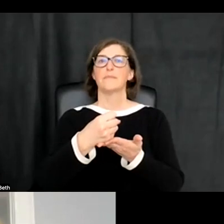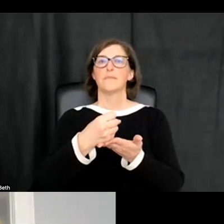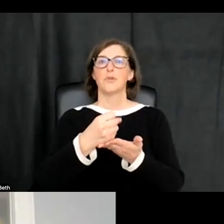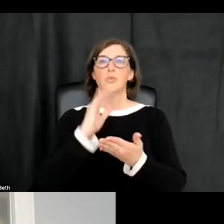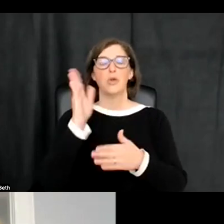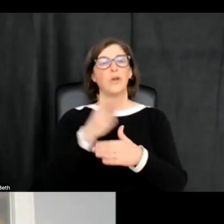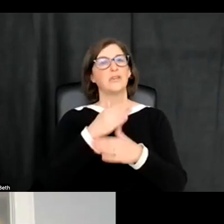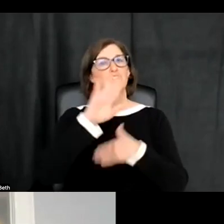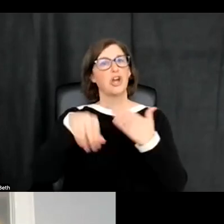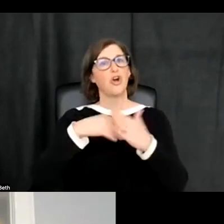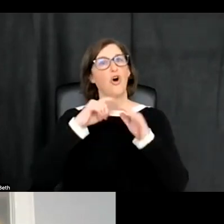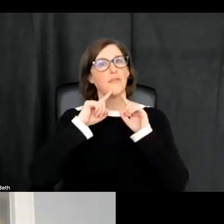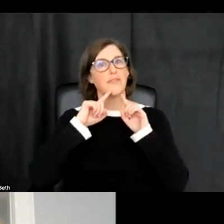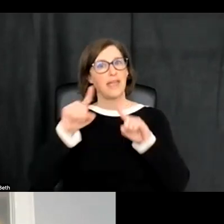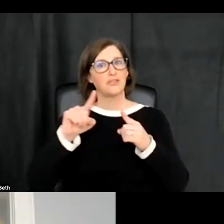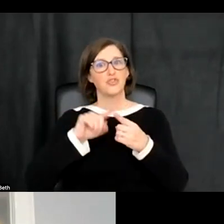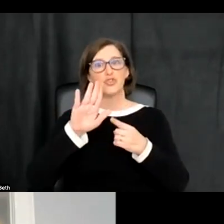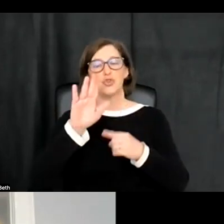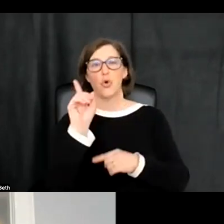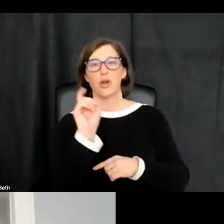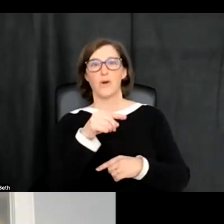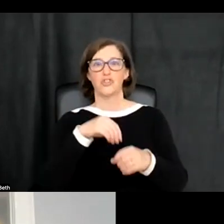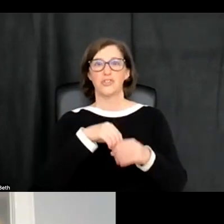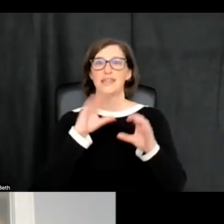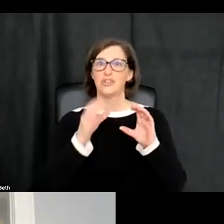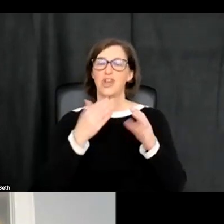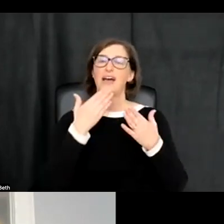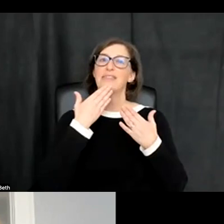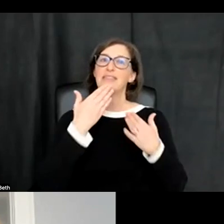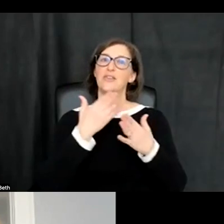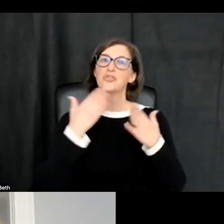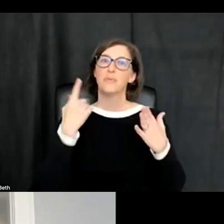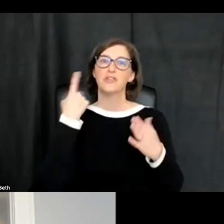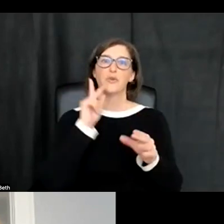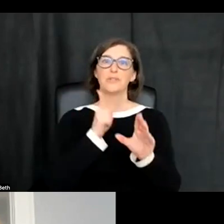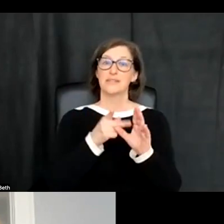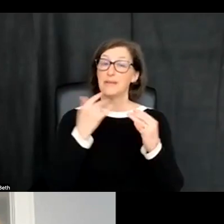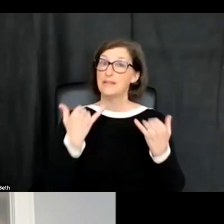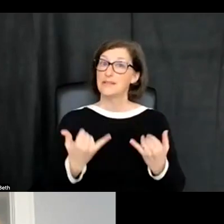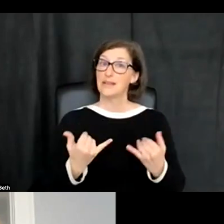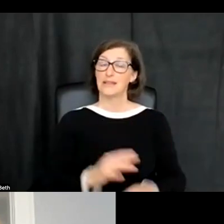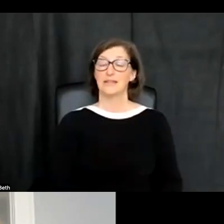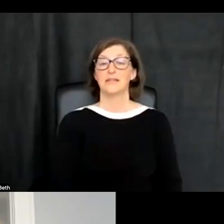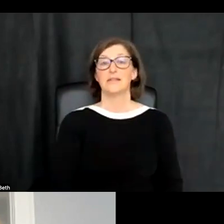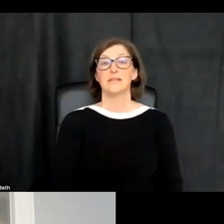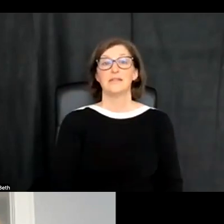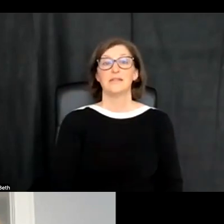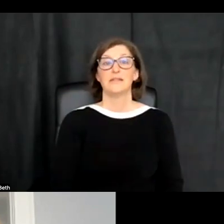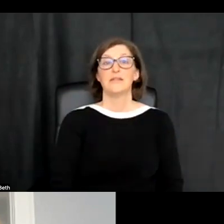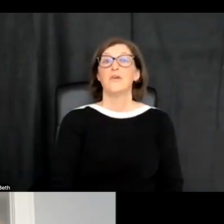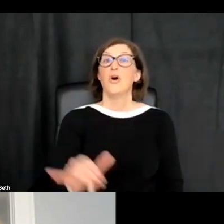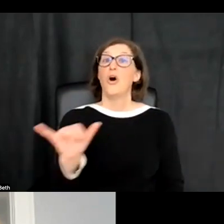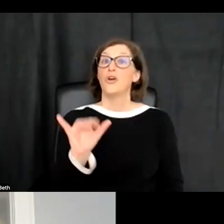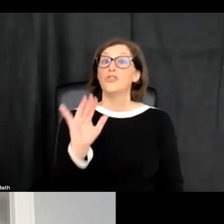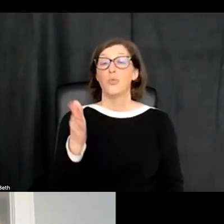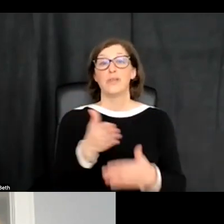sharing all of the answers to your questions in the chat. We thank you so much for your participation. We will also